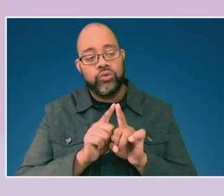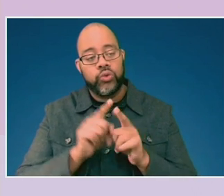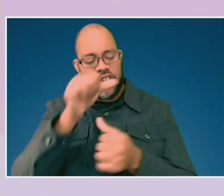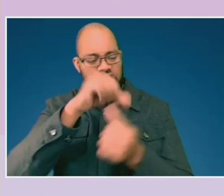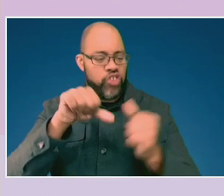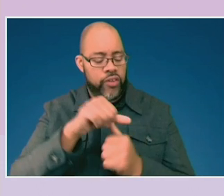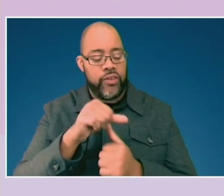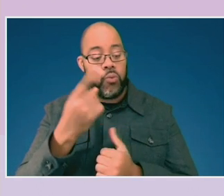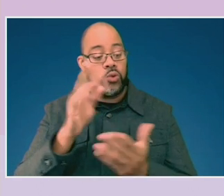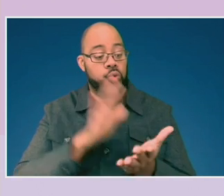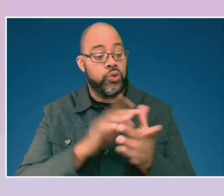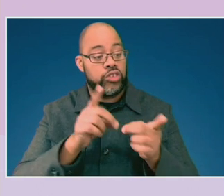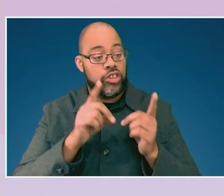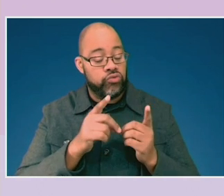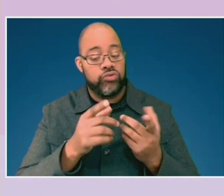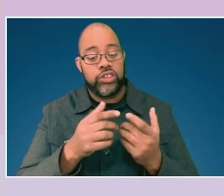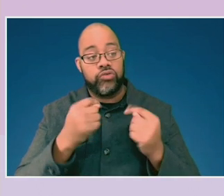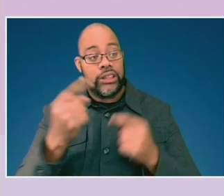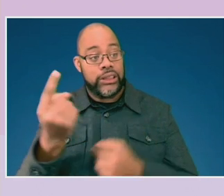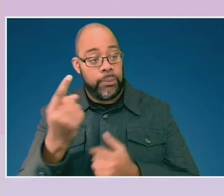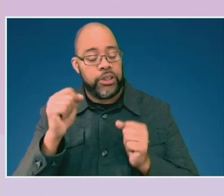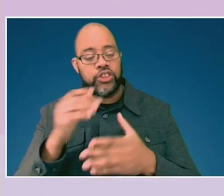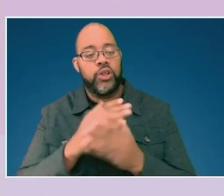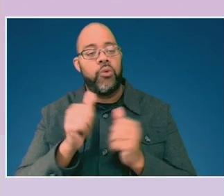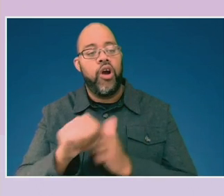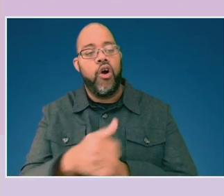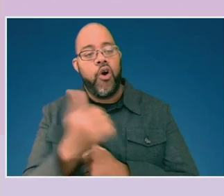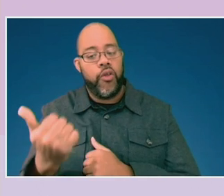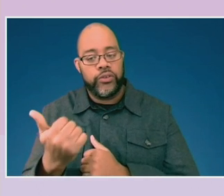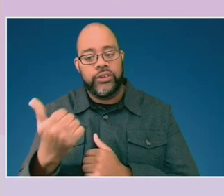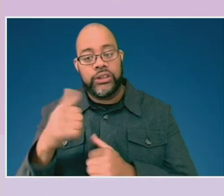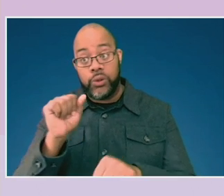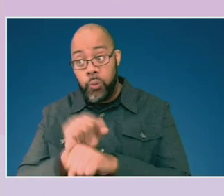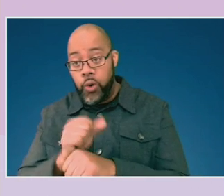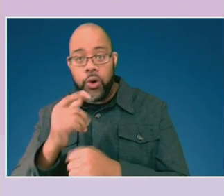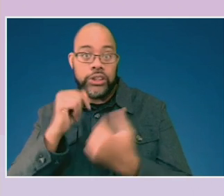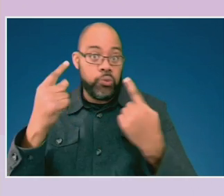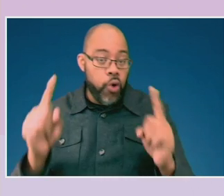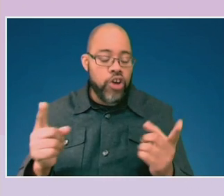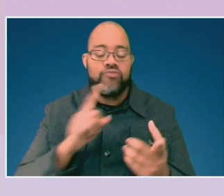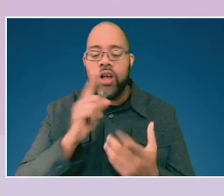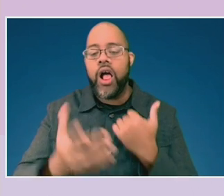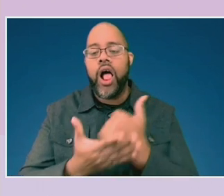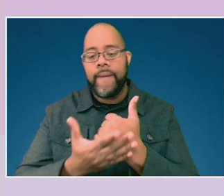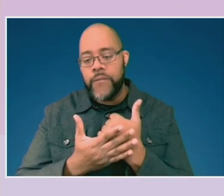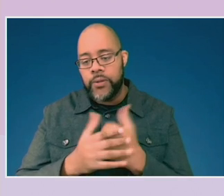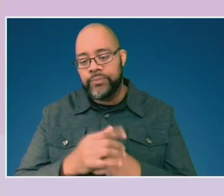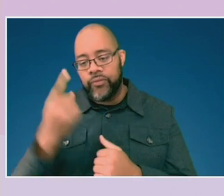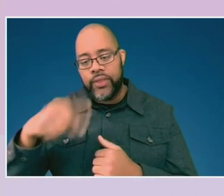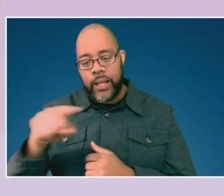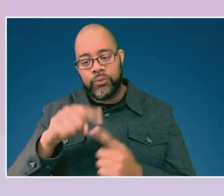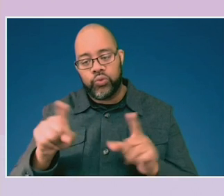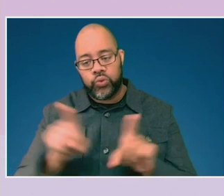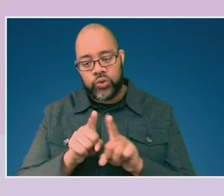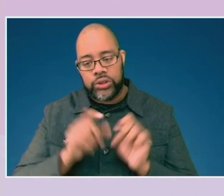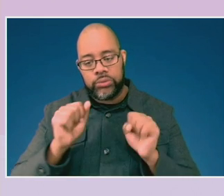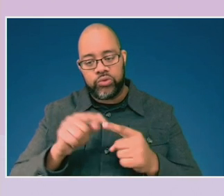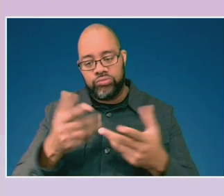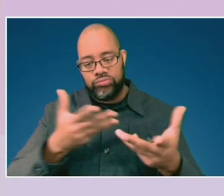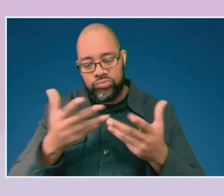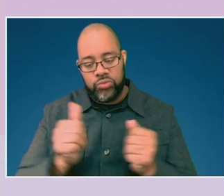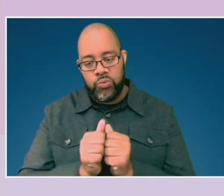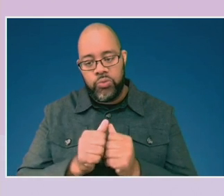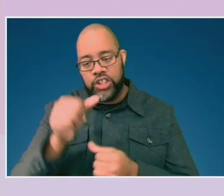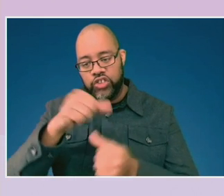one school district has tried something, they can share with others that this works or it doesn't work. So it's really helpful for them to also be able to engage with each